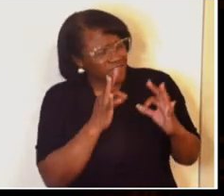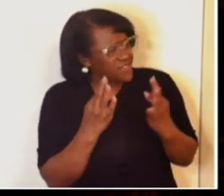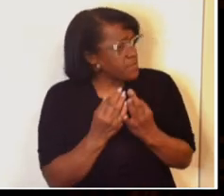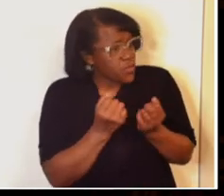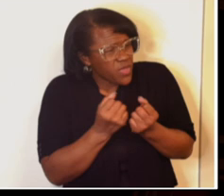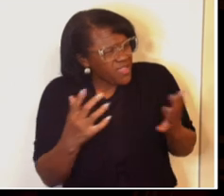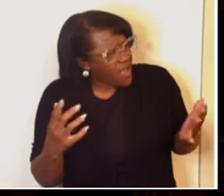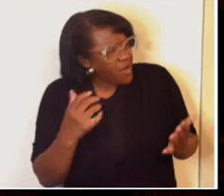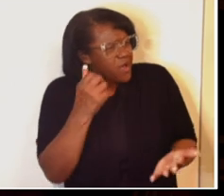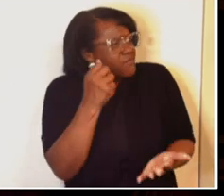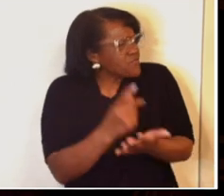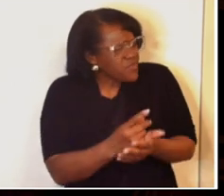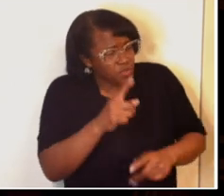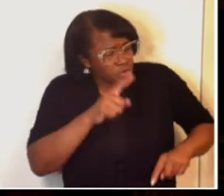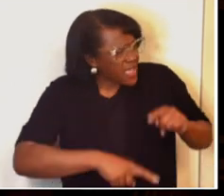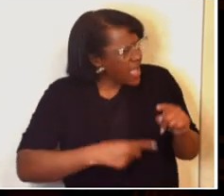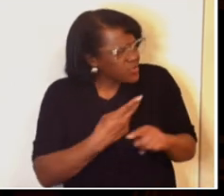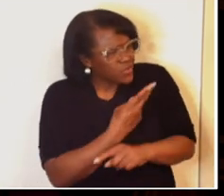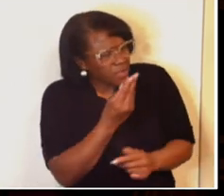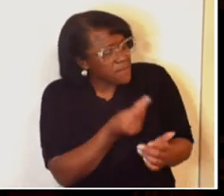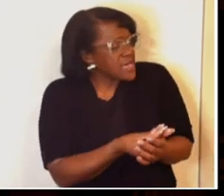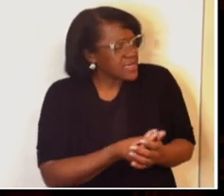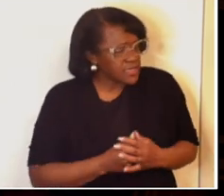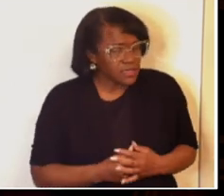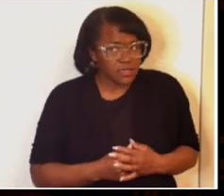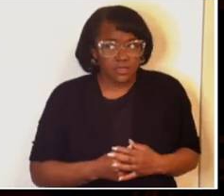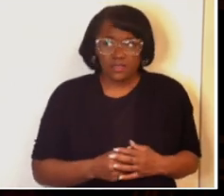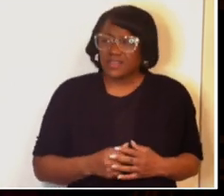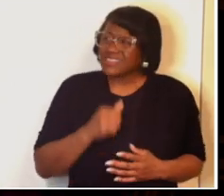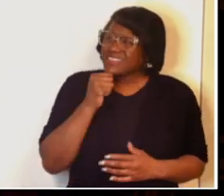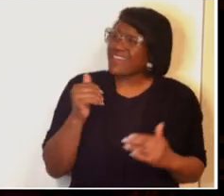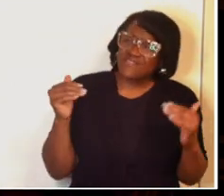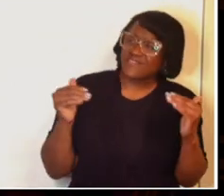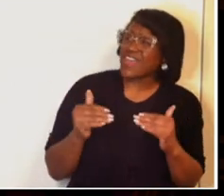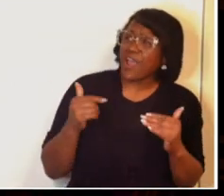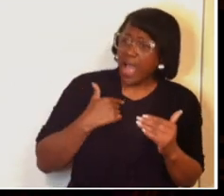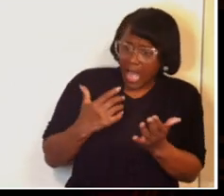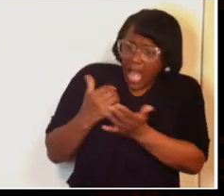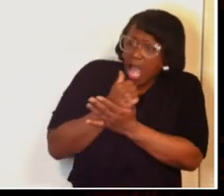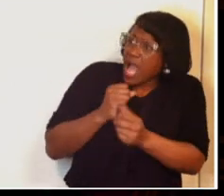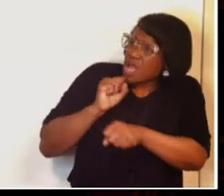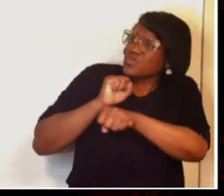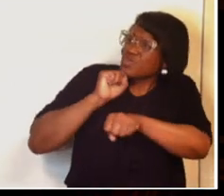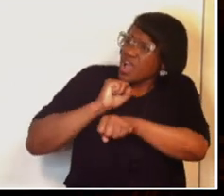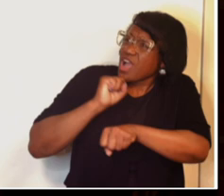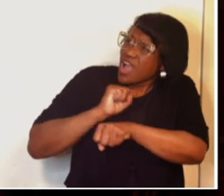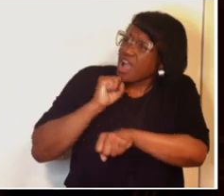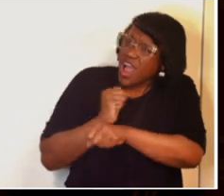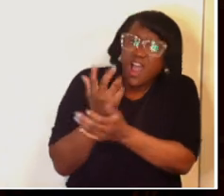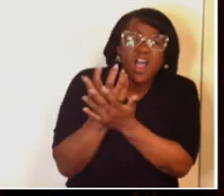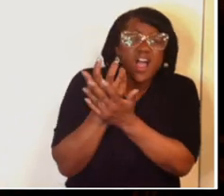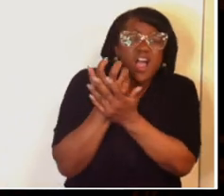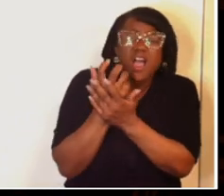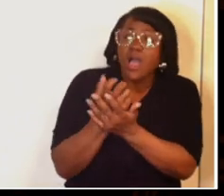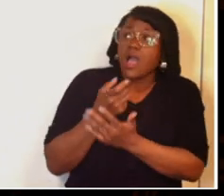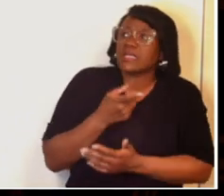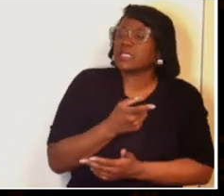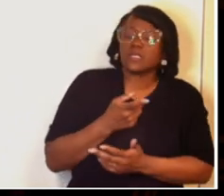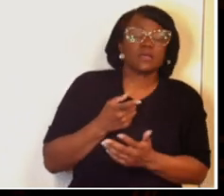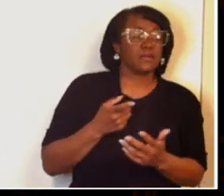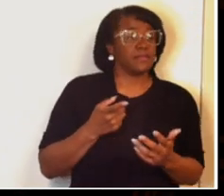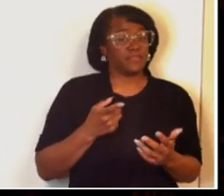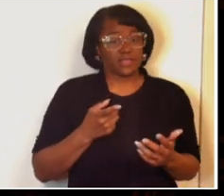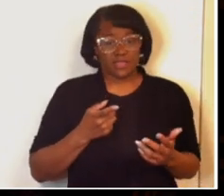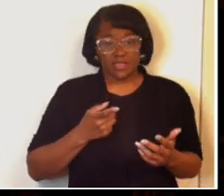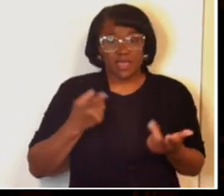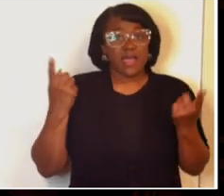you cannot use it. It's not fair. I earned all of this, Adam began to argue. Immediately, he